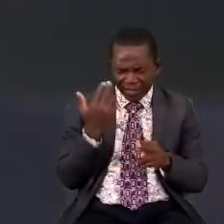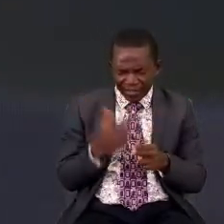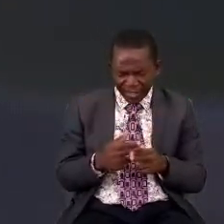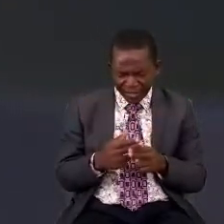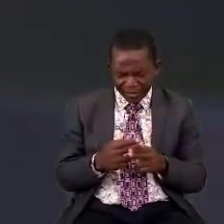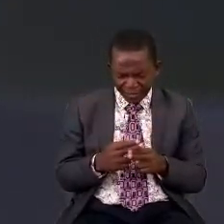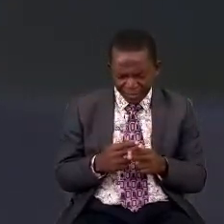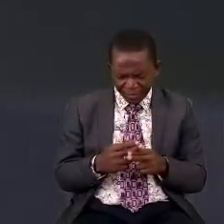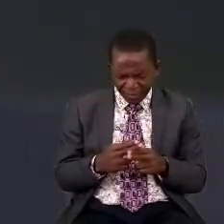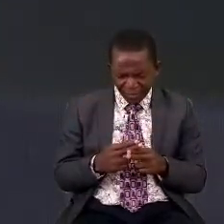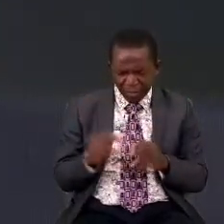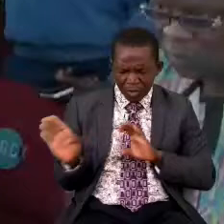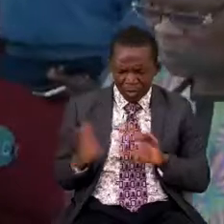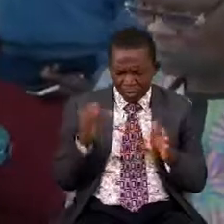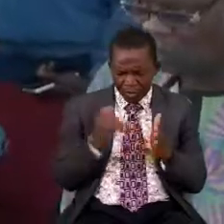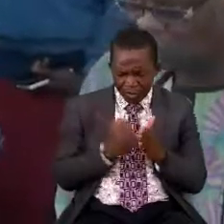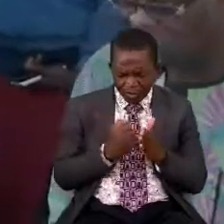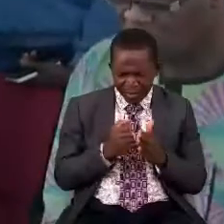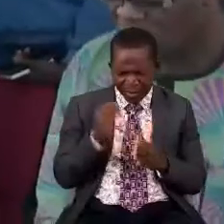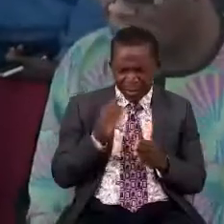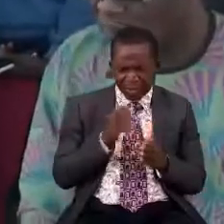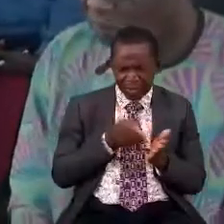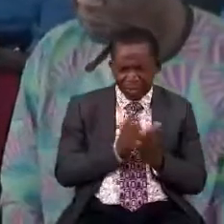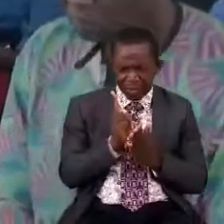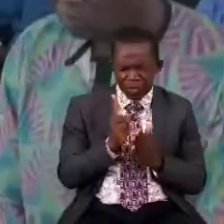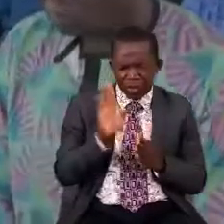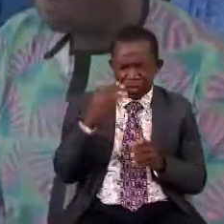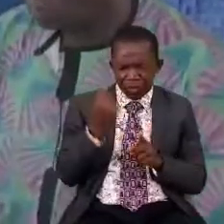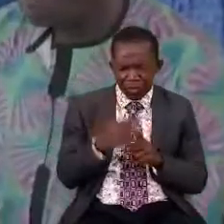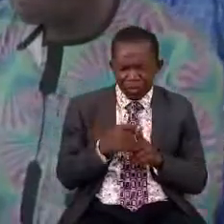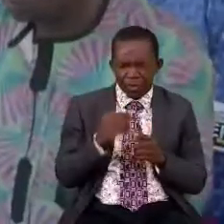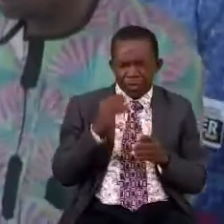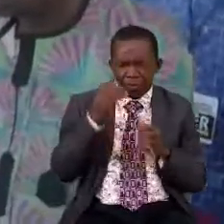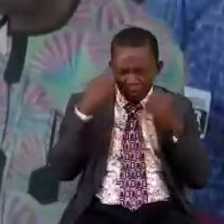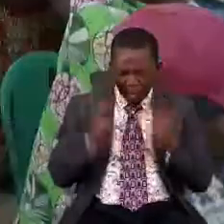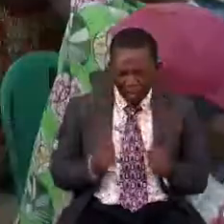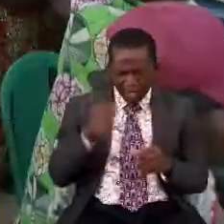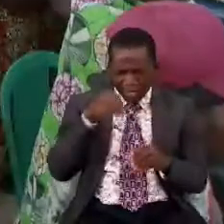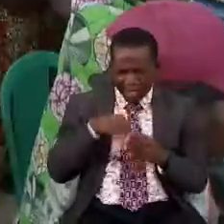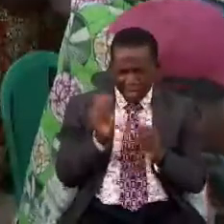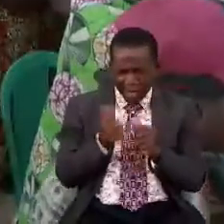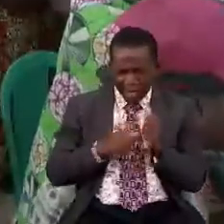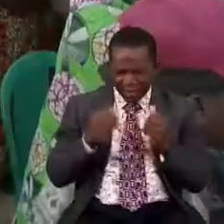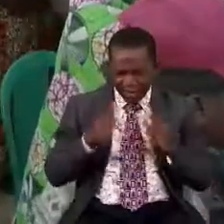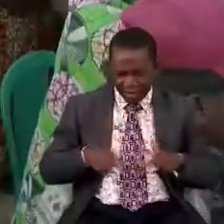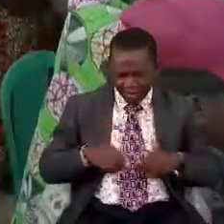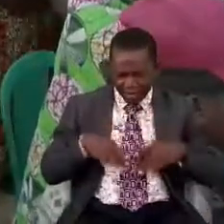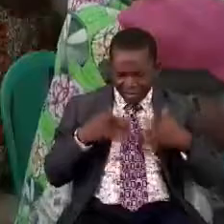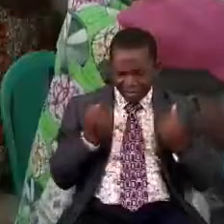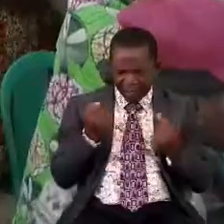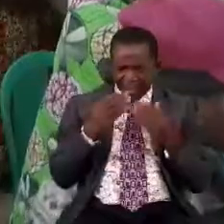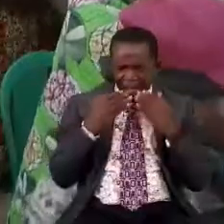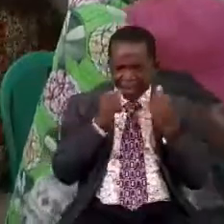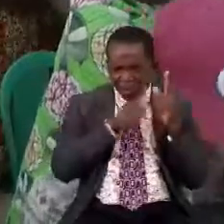life. Thank you, Lord, for the answer. In Jesus' name we pray. God